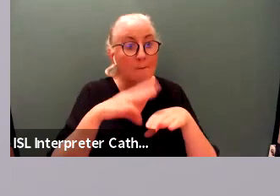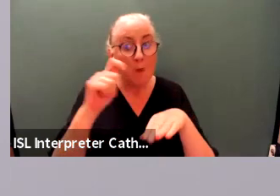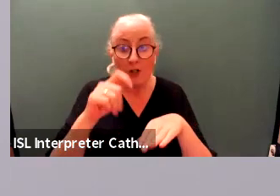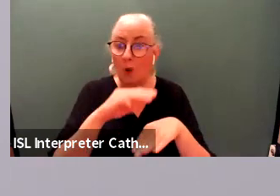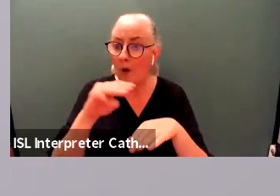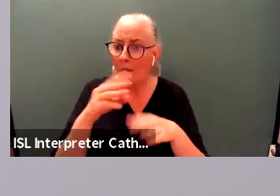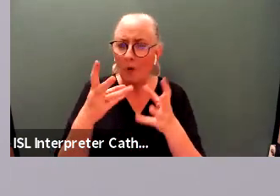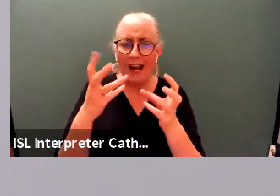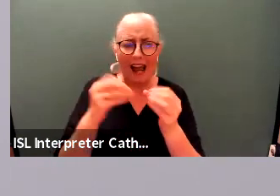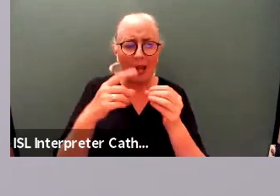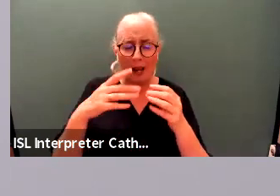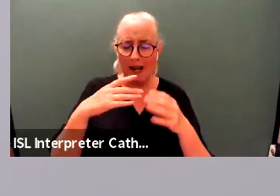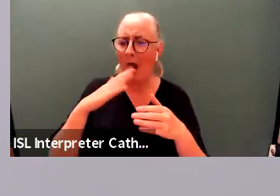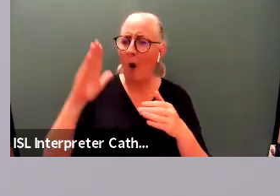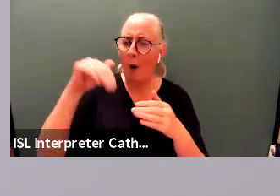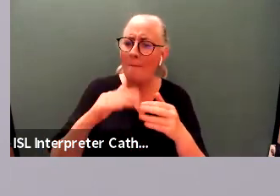hormonal migraines.